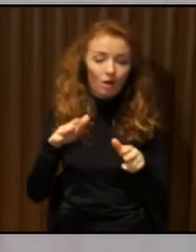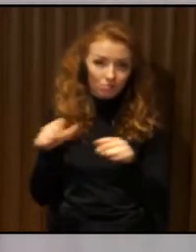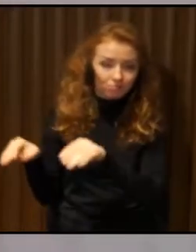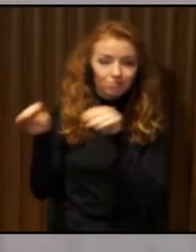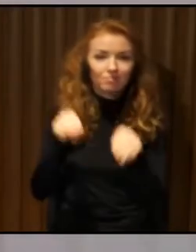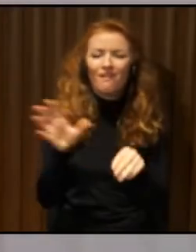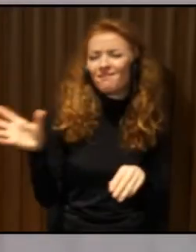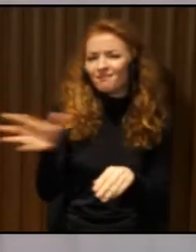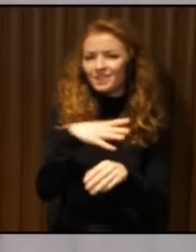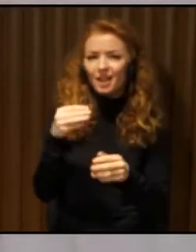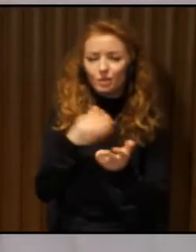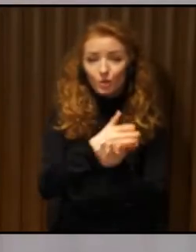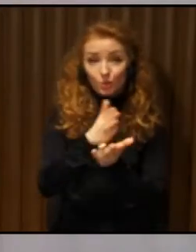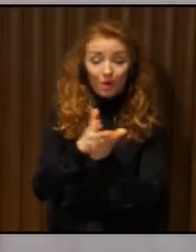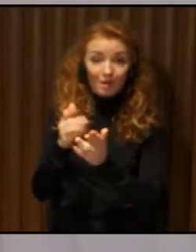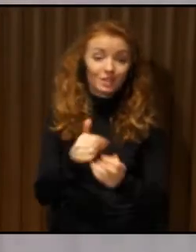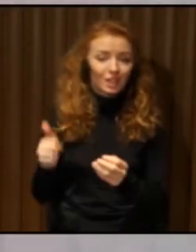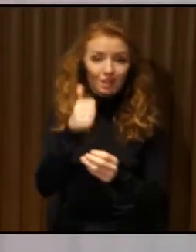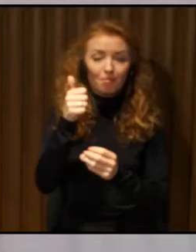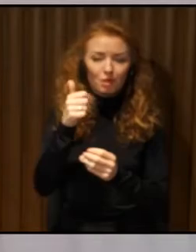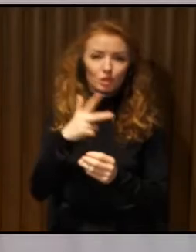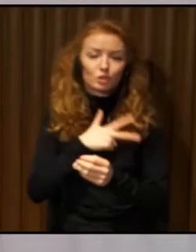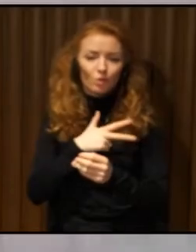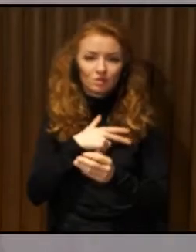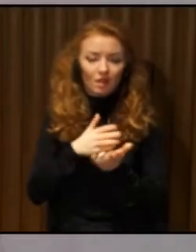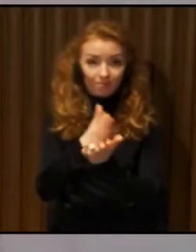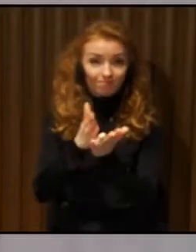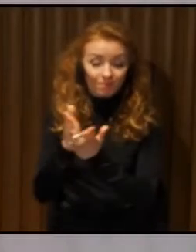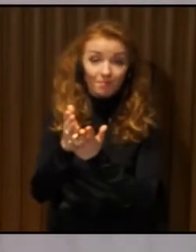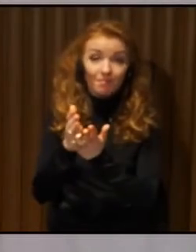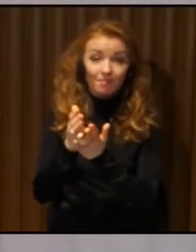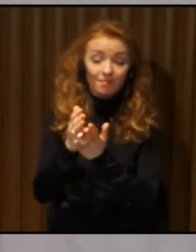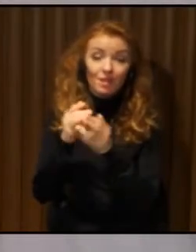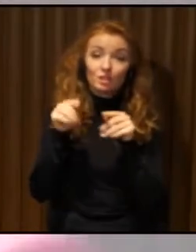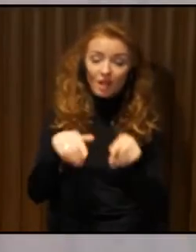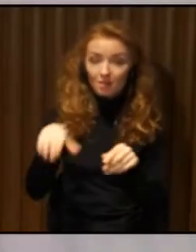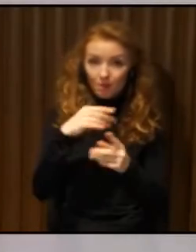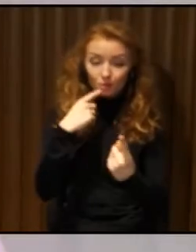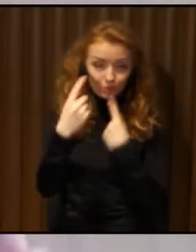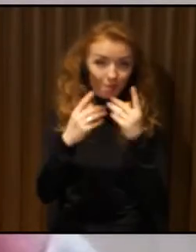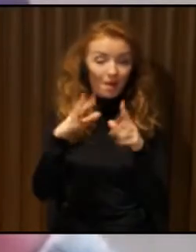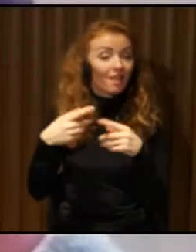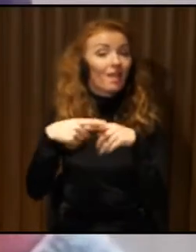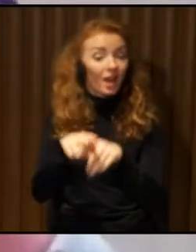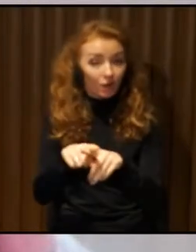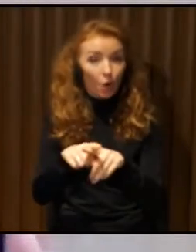potential of technology, well, sounds very nice. Which potential you want to,